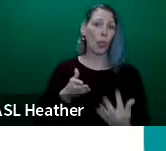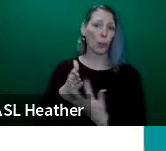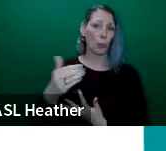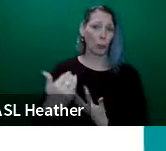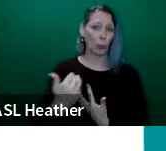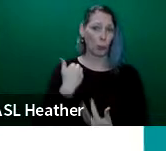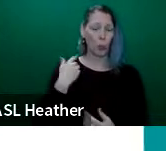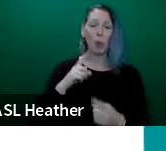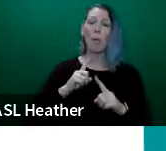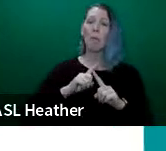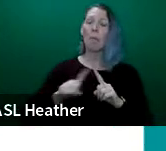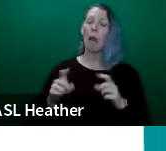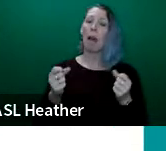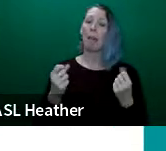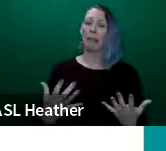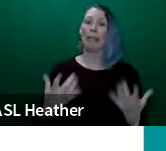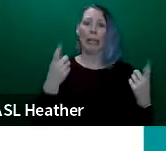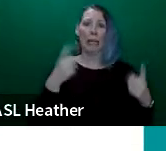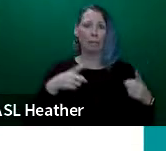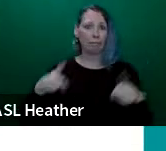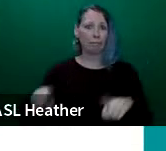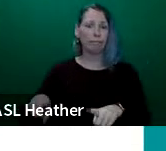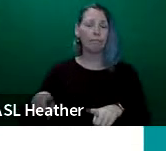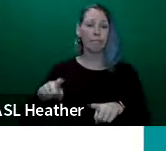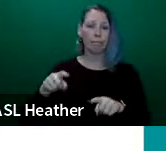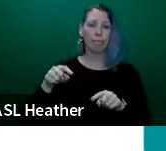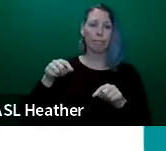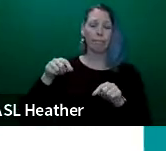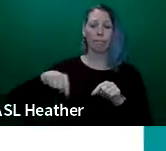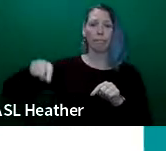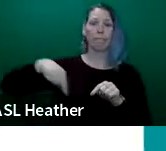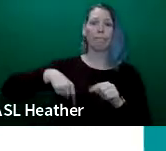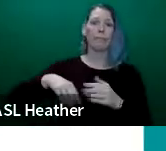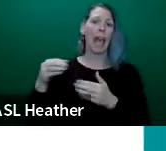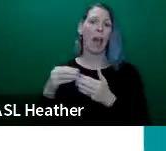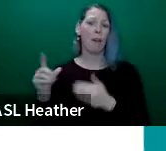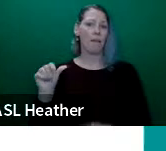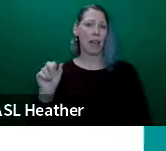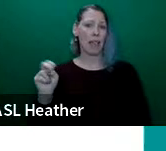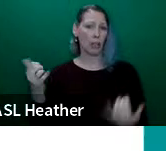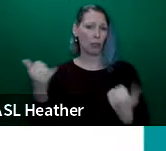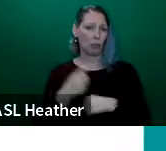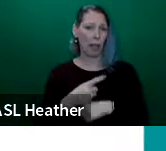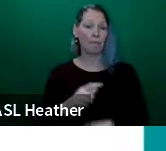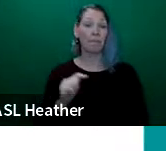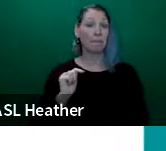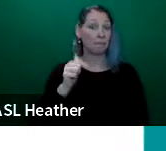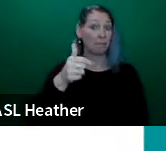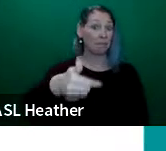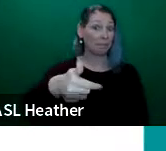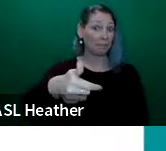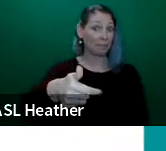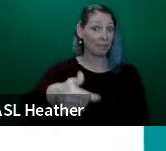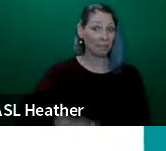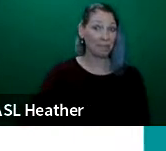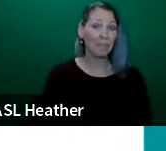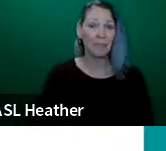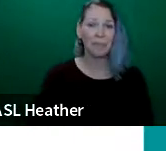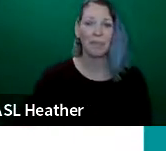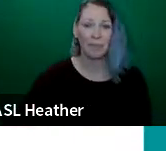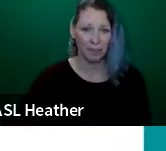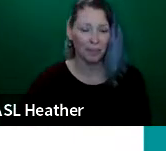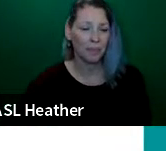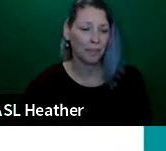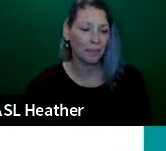there's a lot of interaction in these outer kind of outer lanes on the freeway today. Next slide. Now I'm going to show